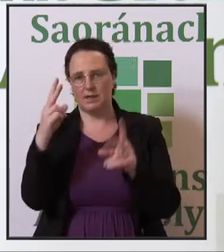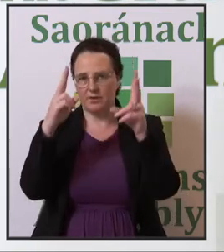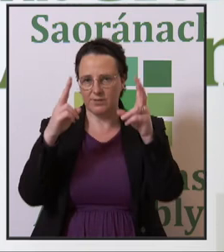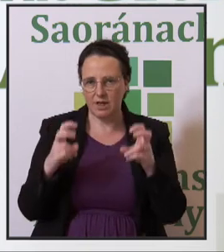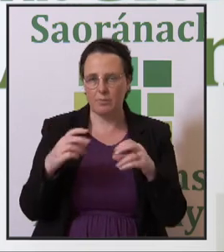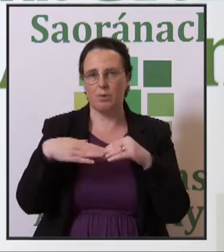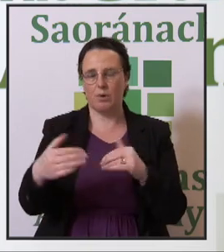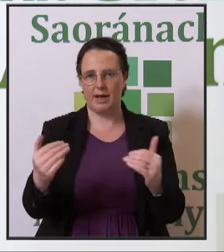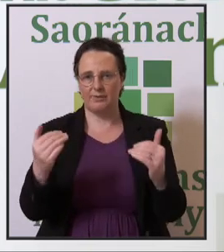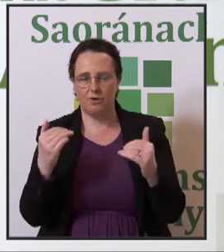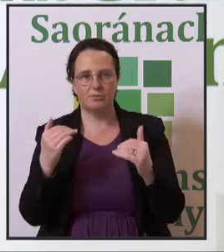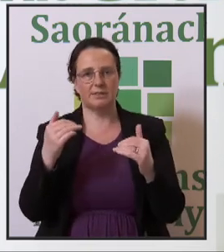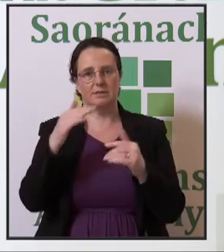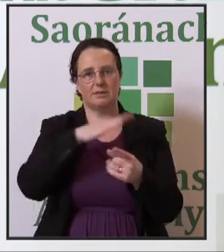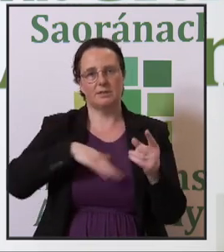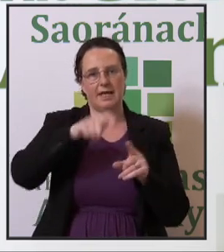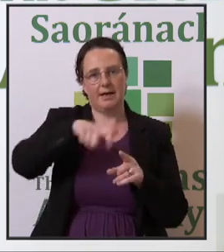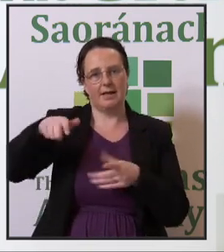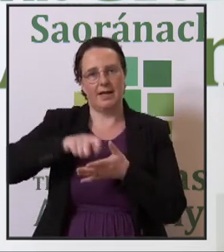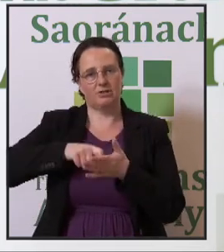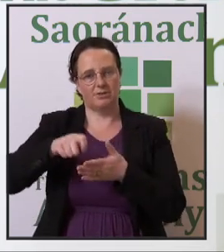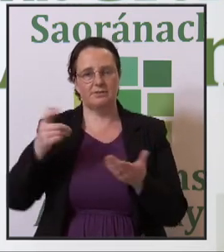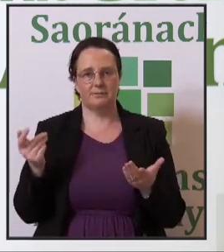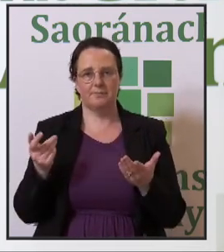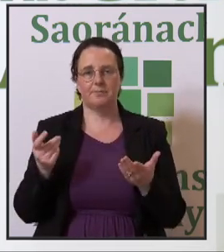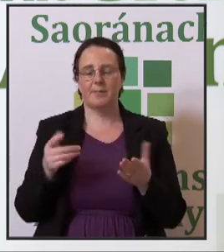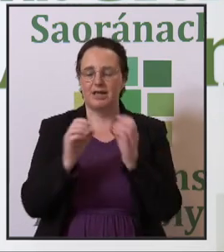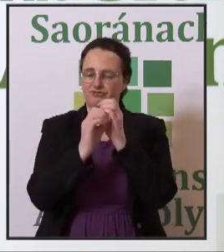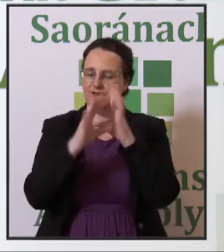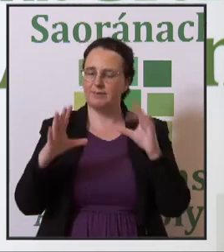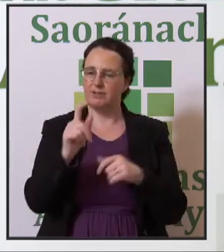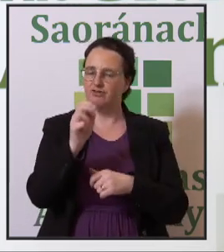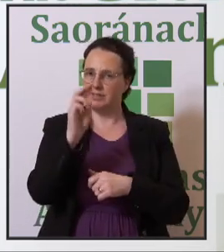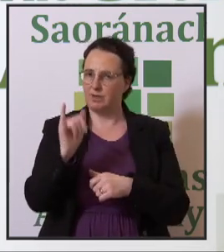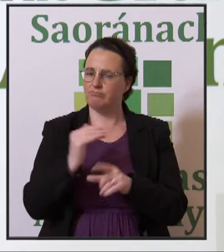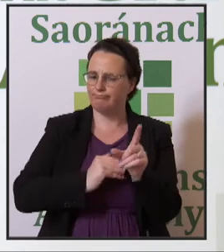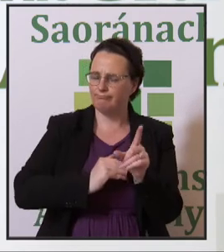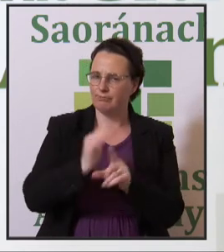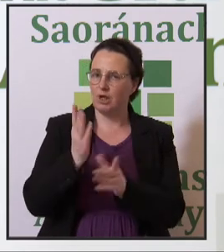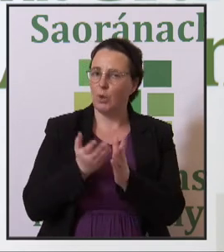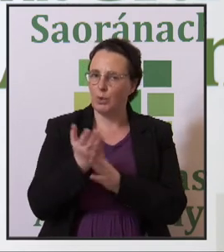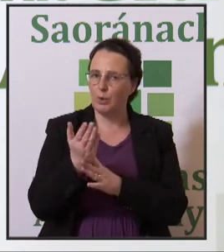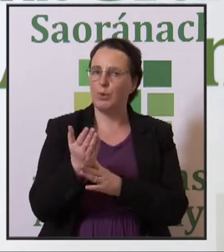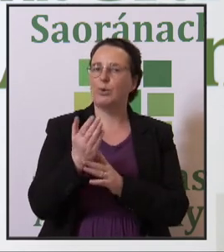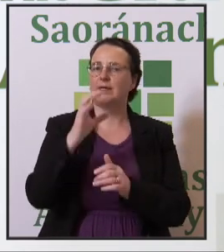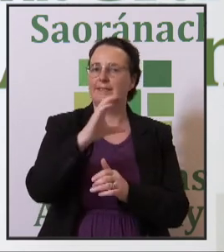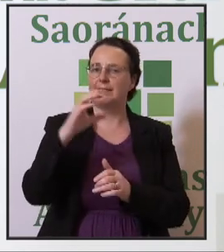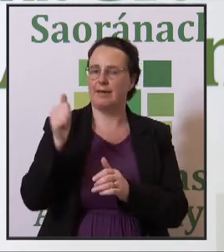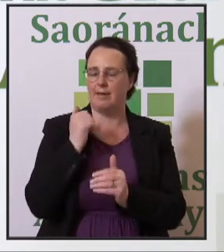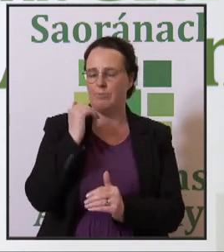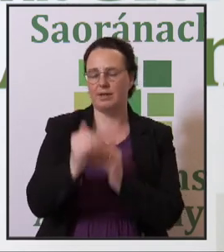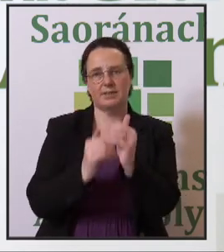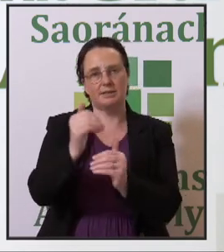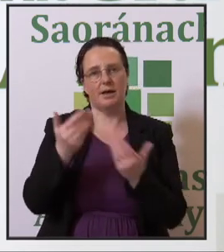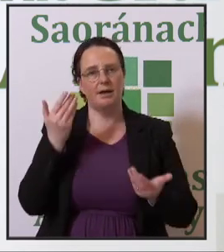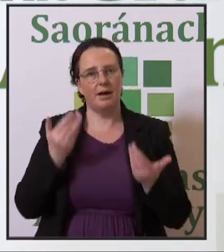electorate. Transparency is increased through the citizens' assemblies processes,